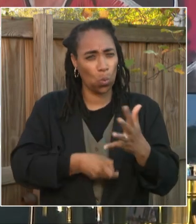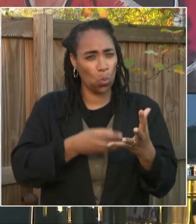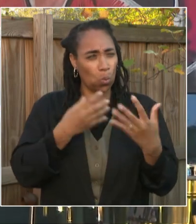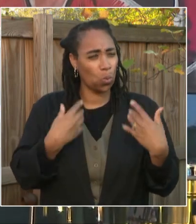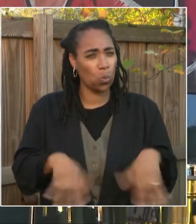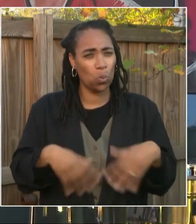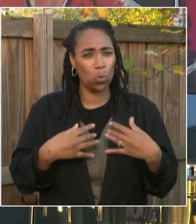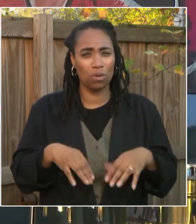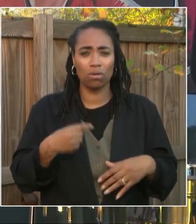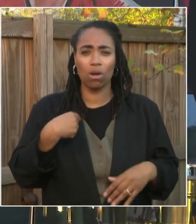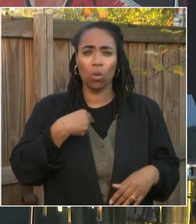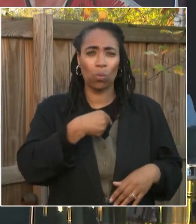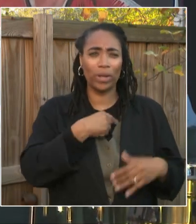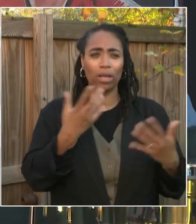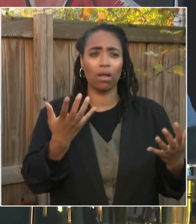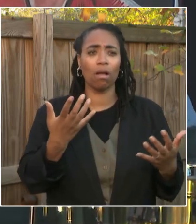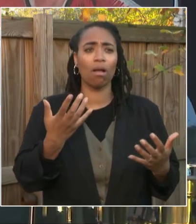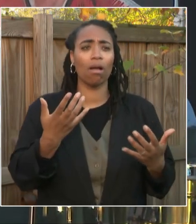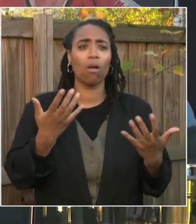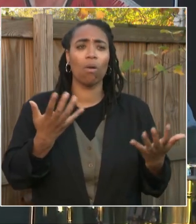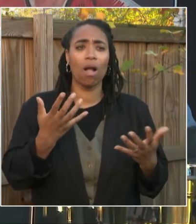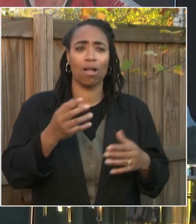for $2.5 million.